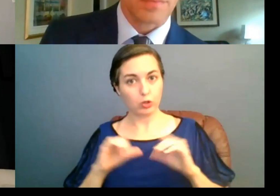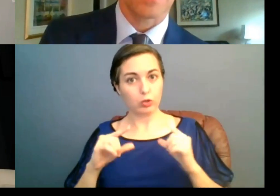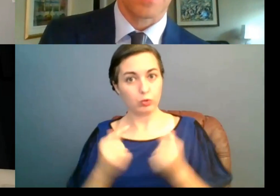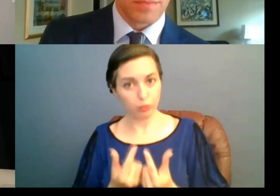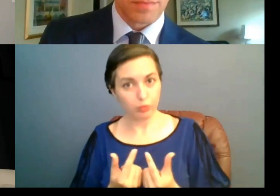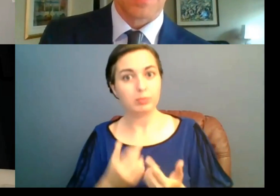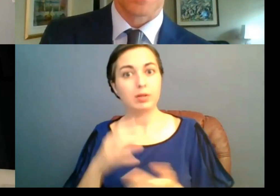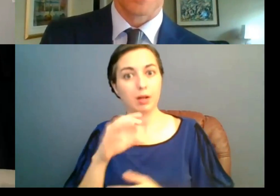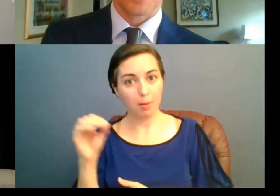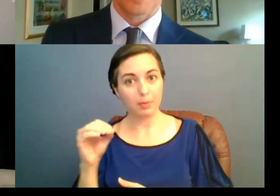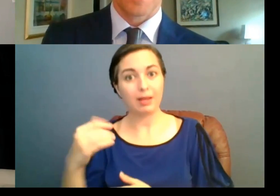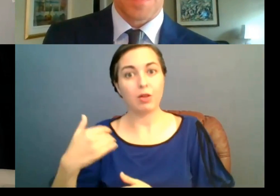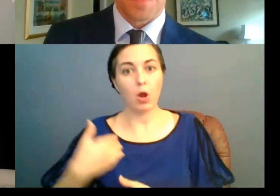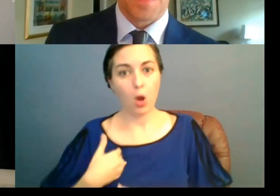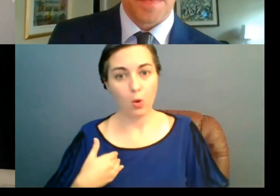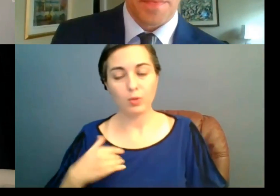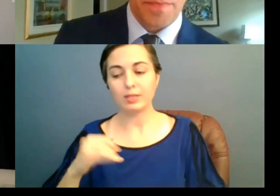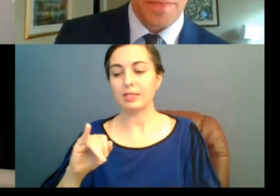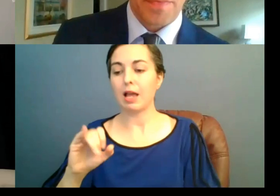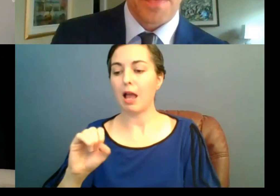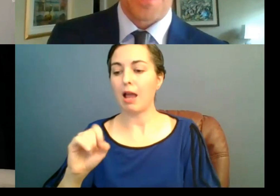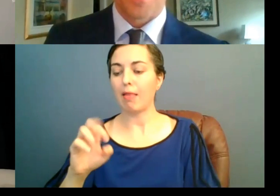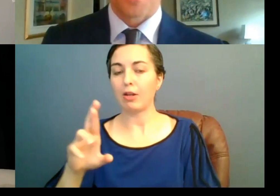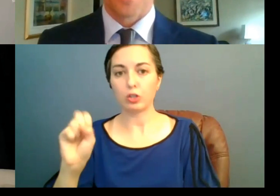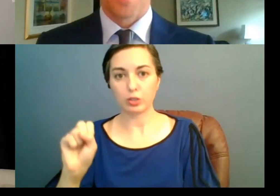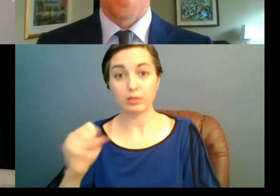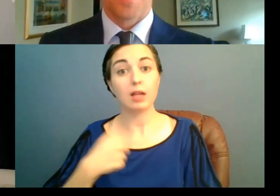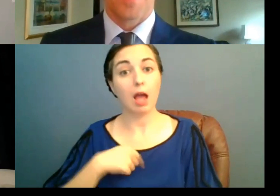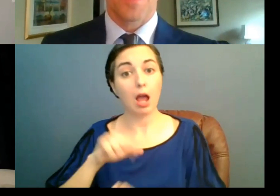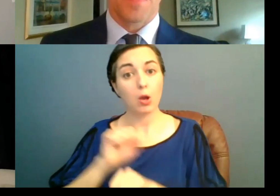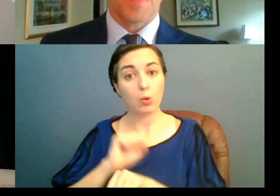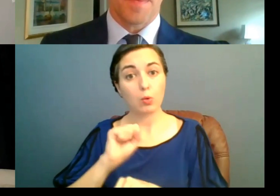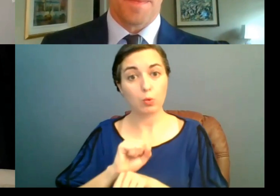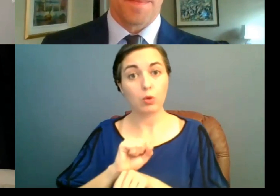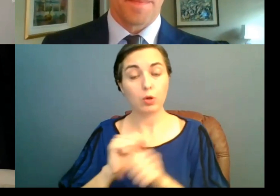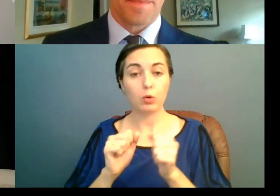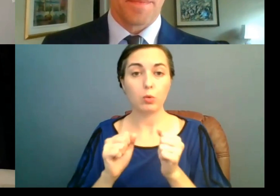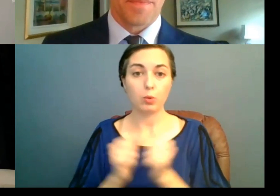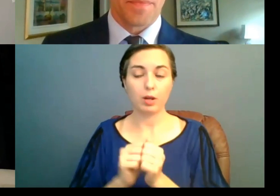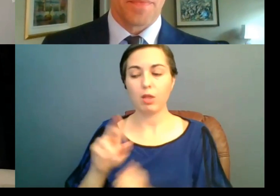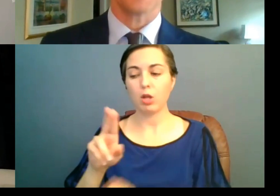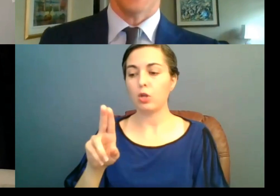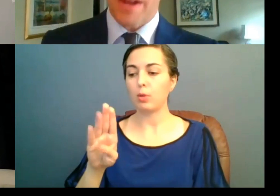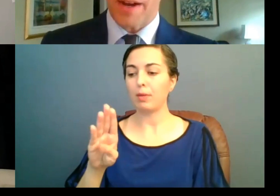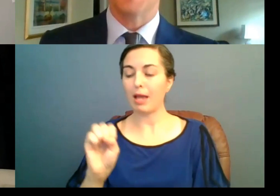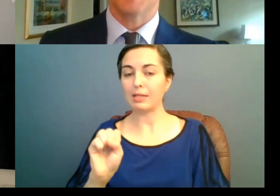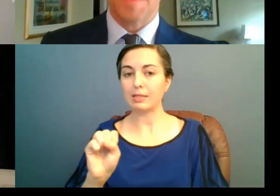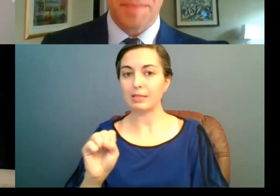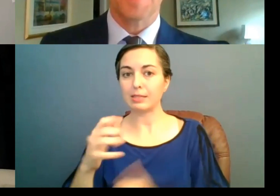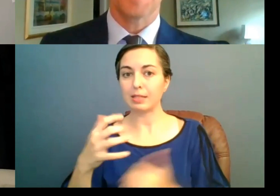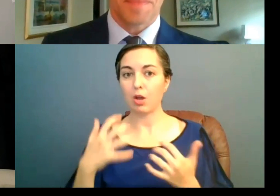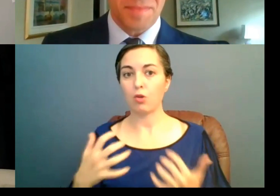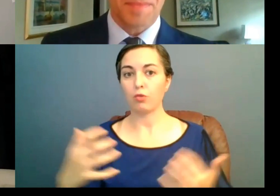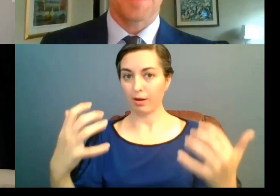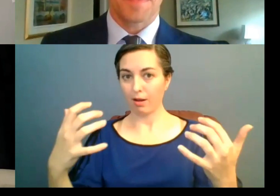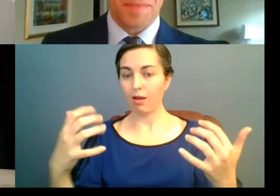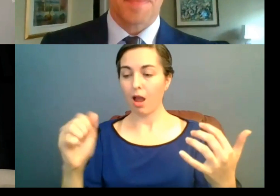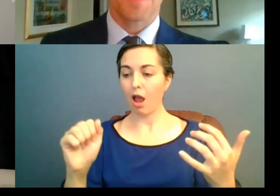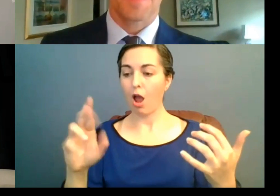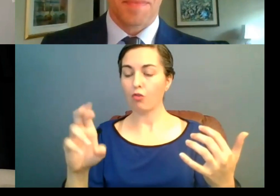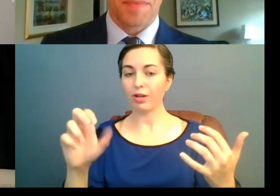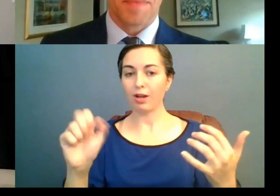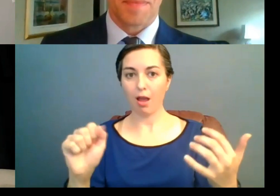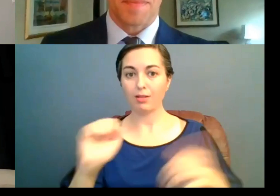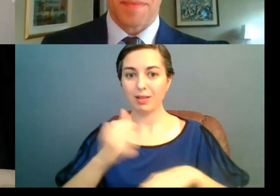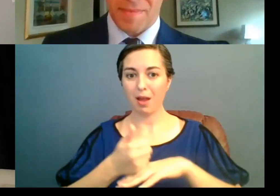York Islanders. And I also work as well with UBS Arena, which is our new arena that's going to open November 20th,